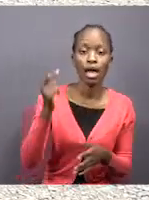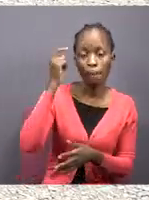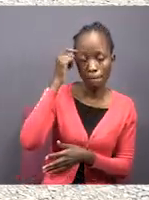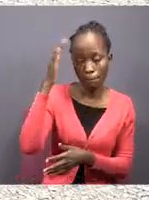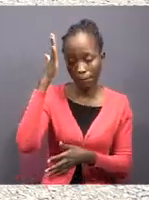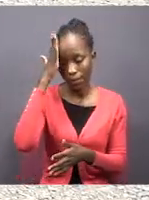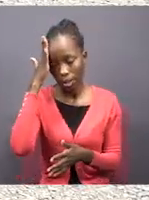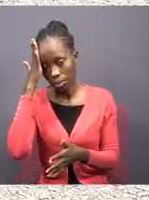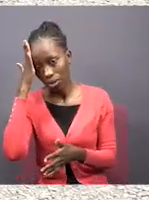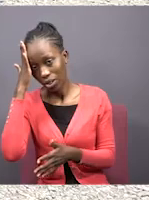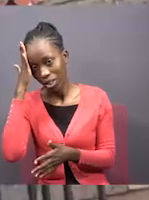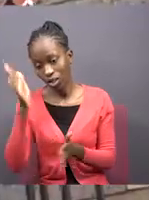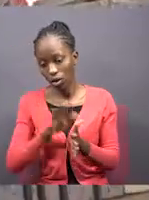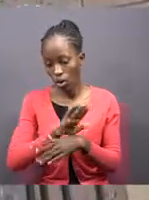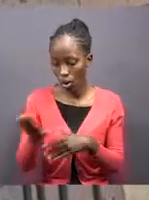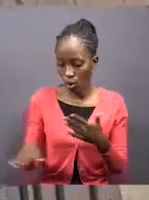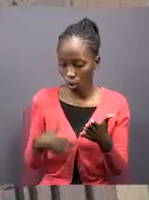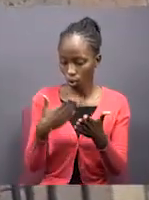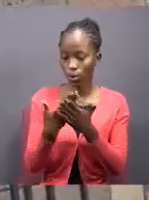memorizing everywhere.